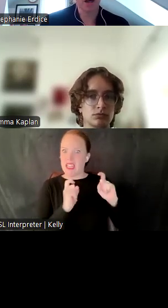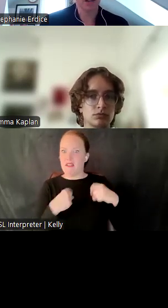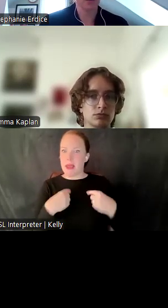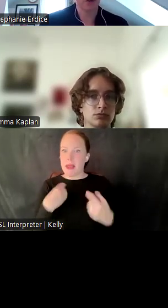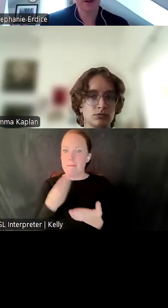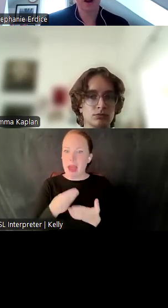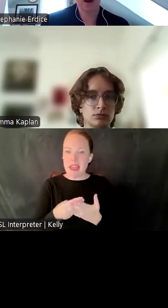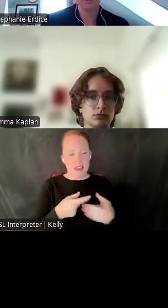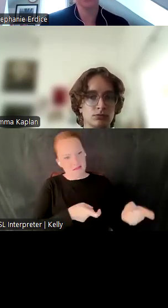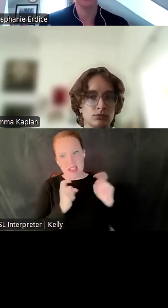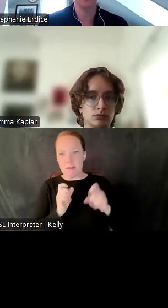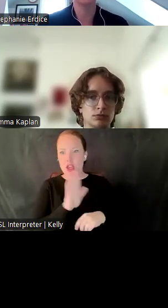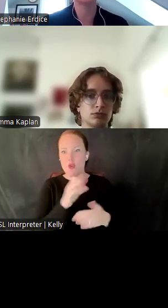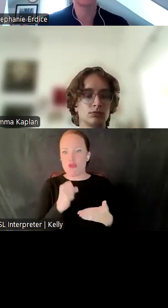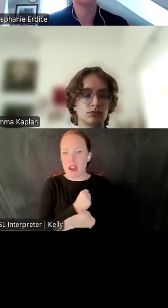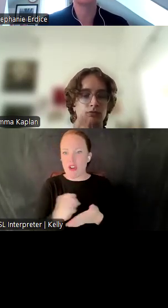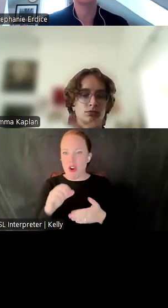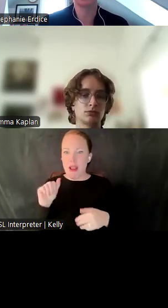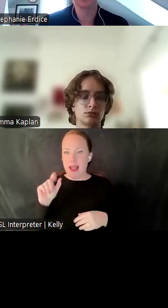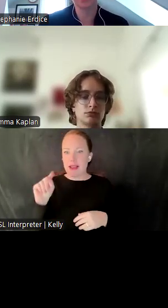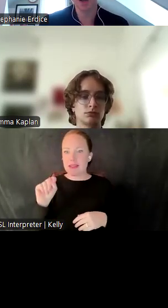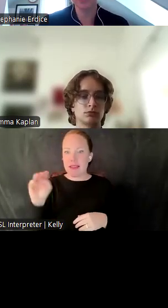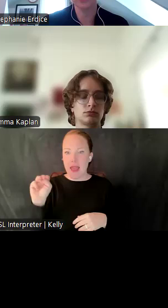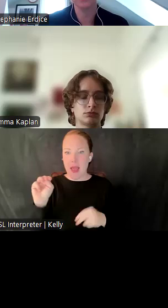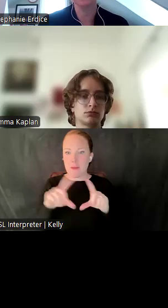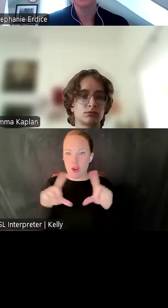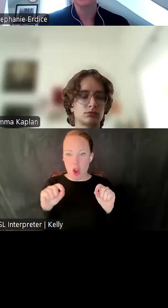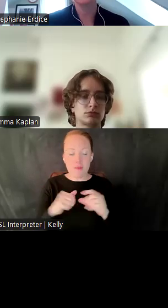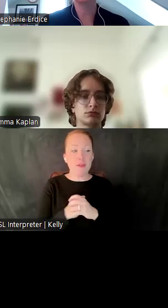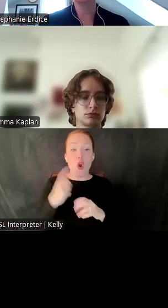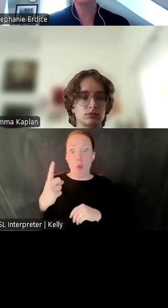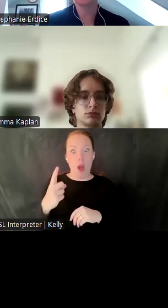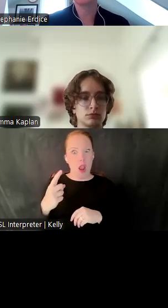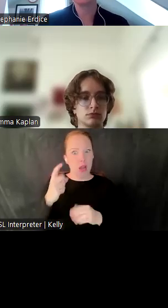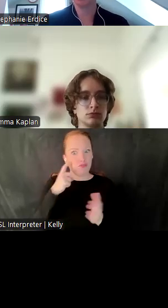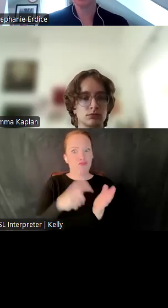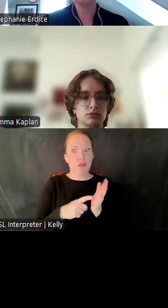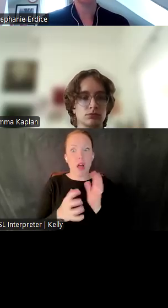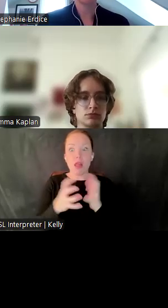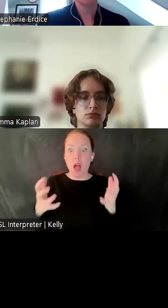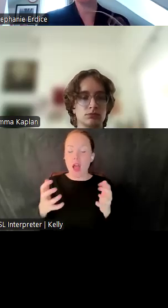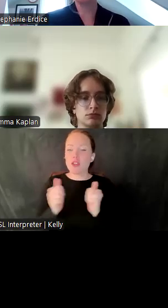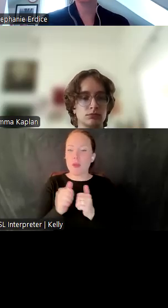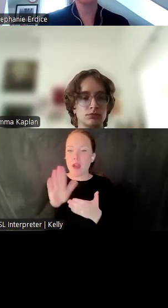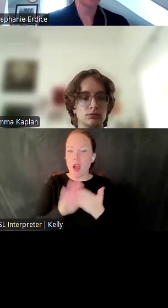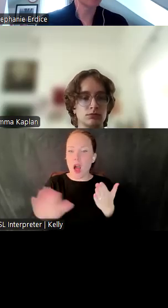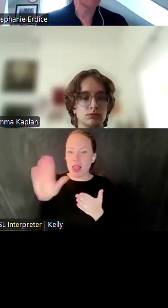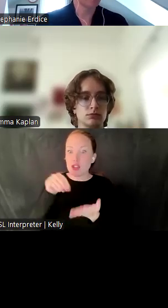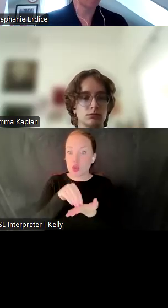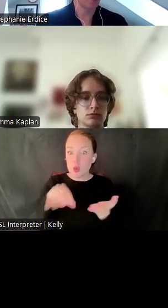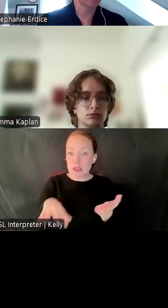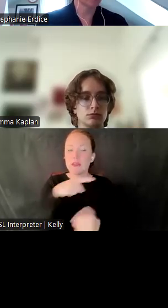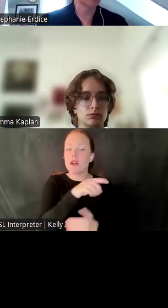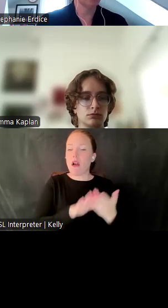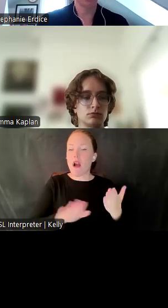ATM cards or credit cards, or the one I saw the most when I worked with college students is students have an ID card. And maybe some of